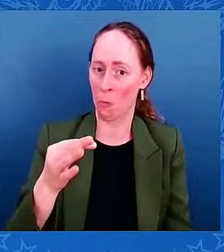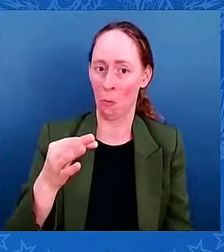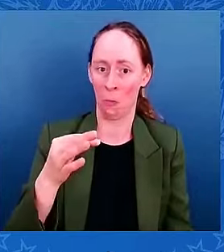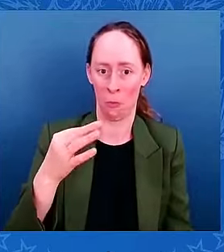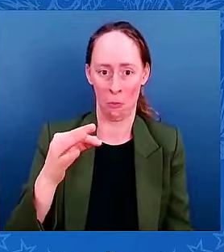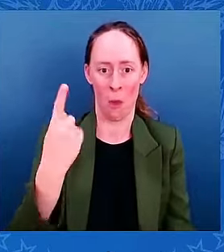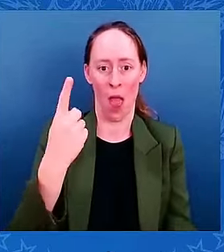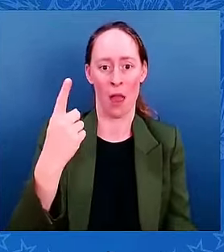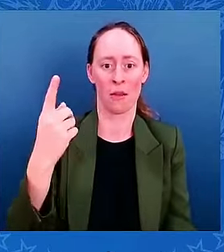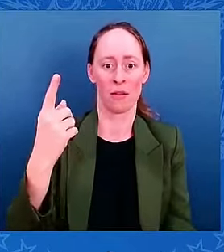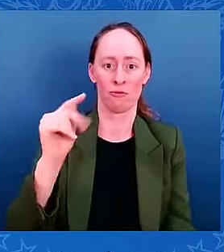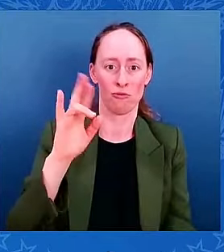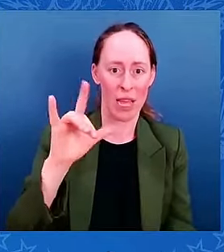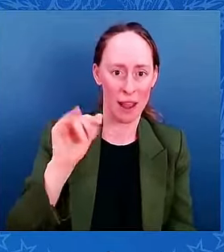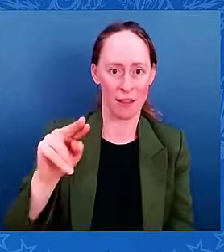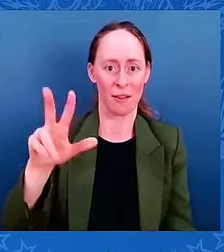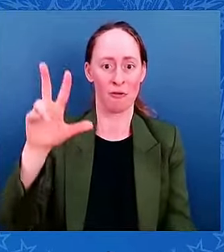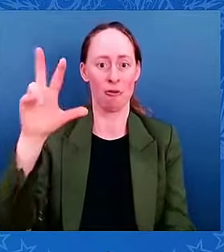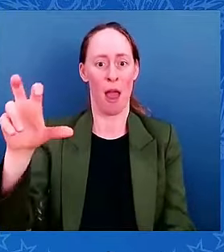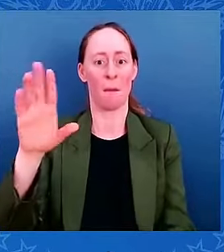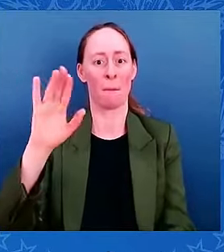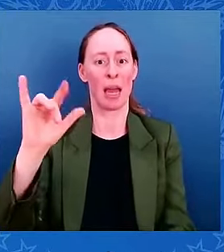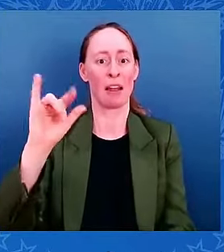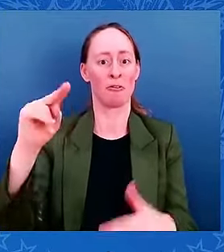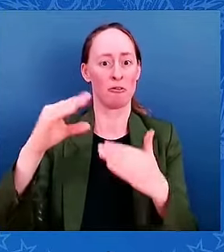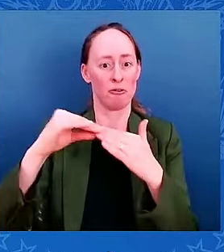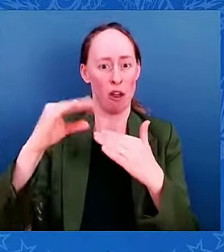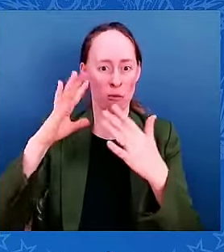And we reduced the budget at the same time.